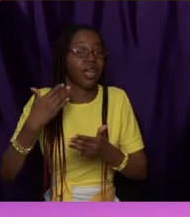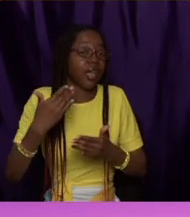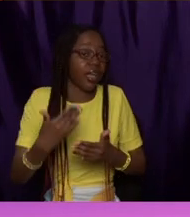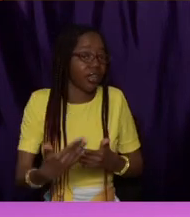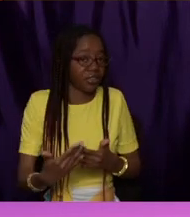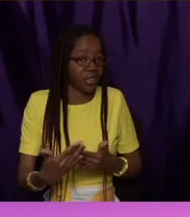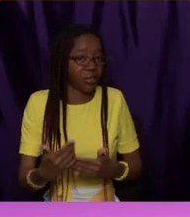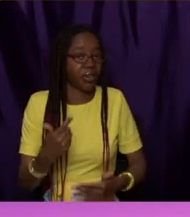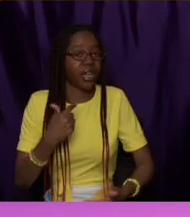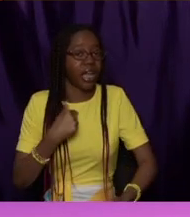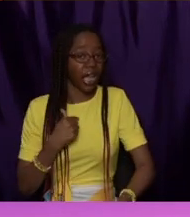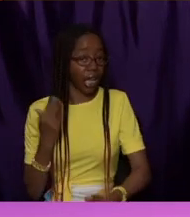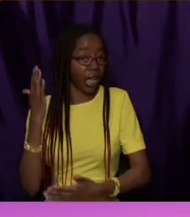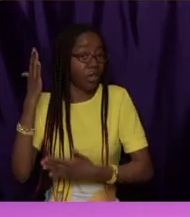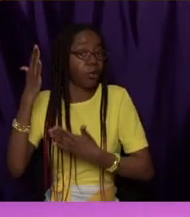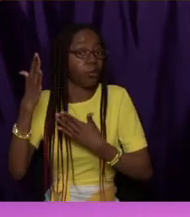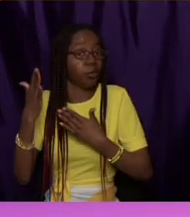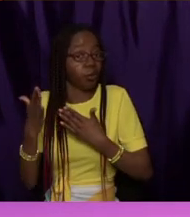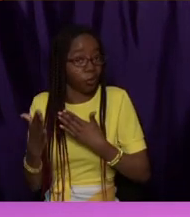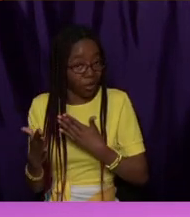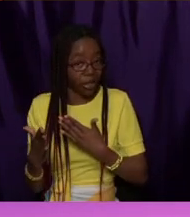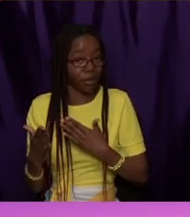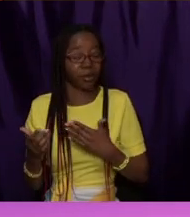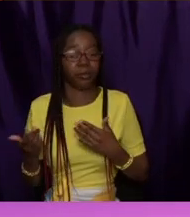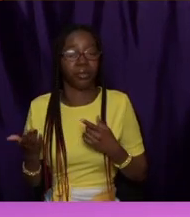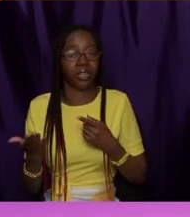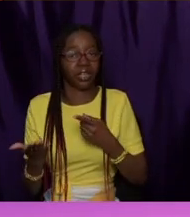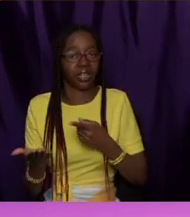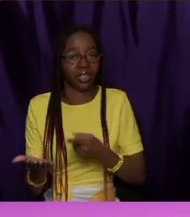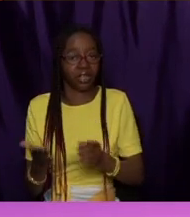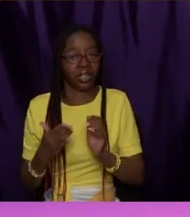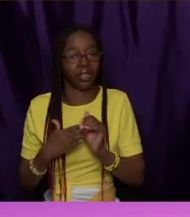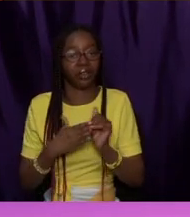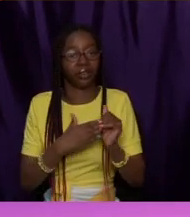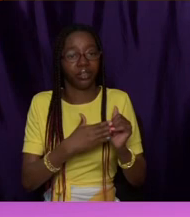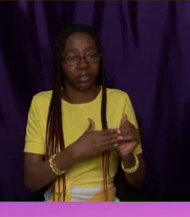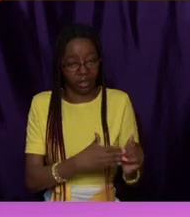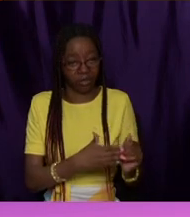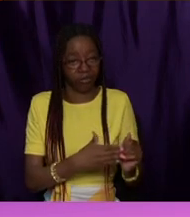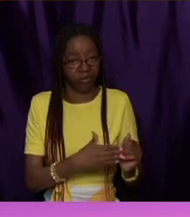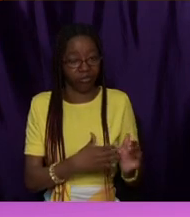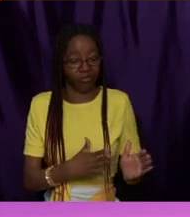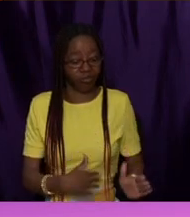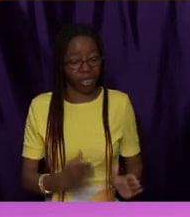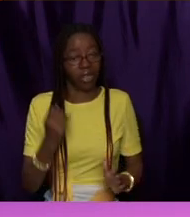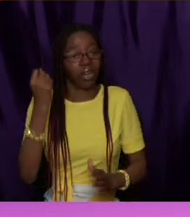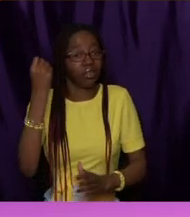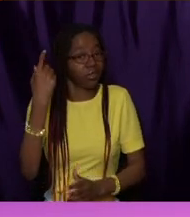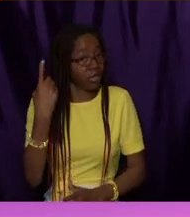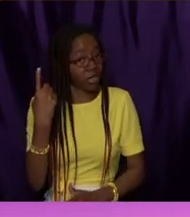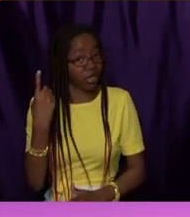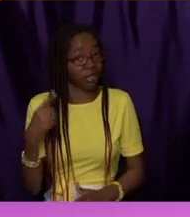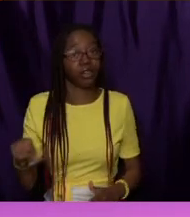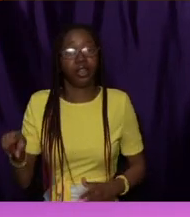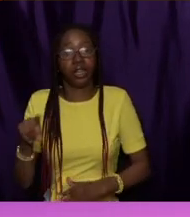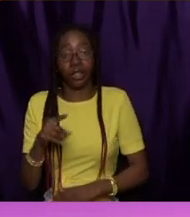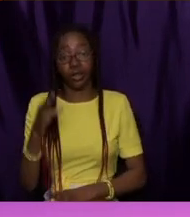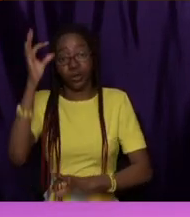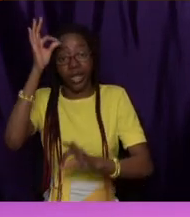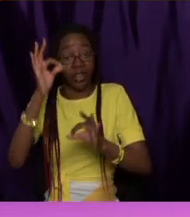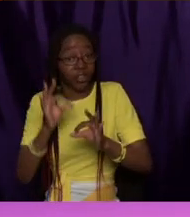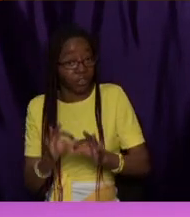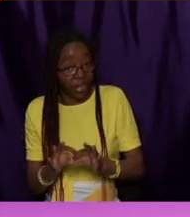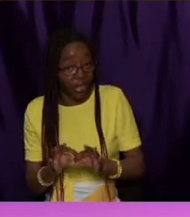and I will be their God. Understand then that those who have